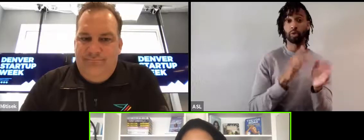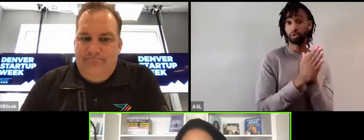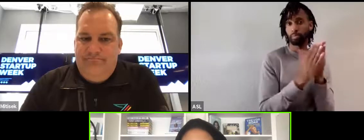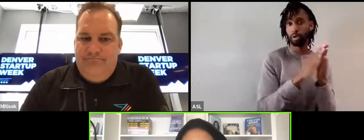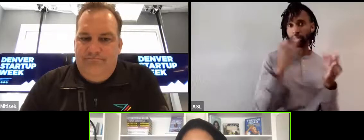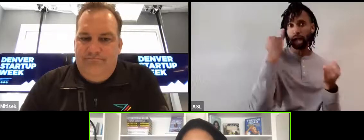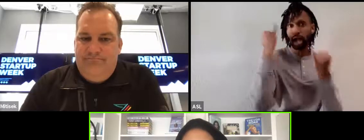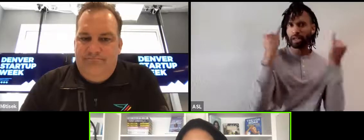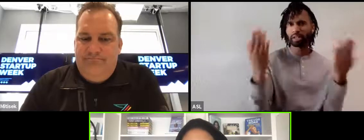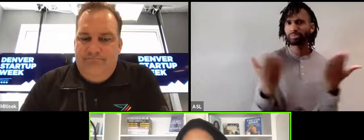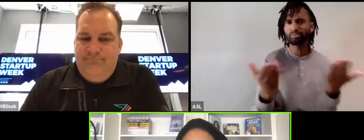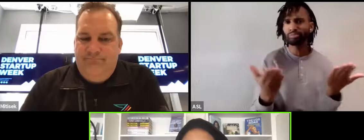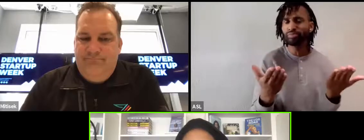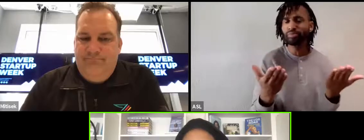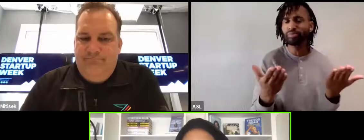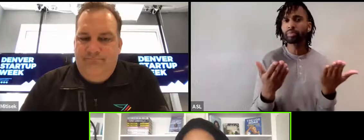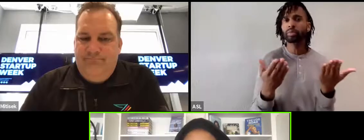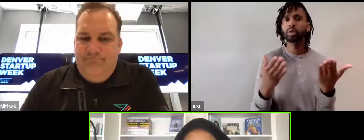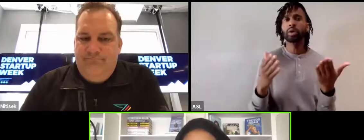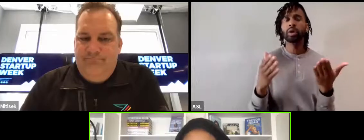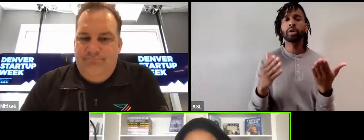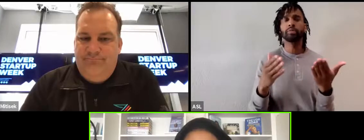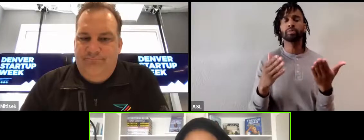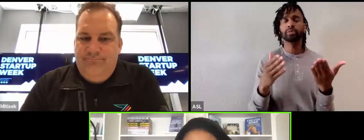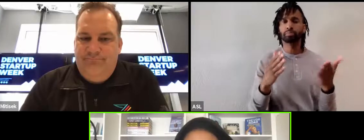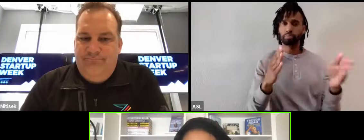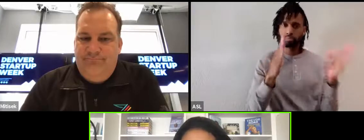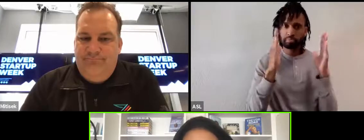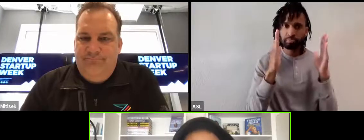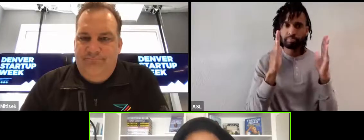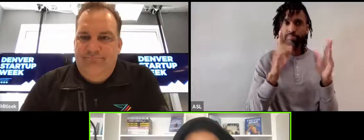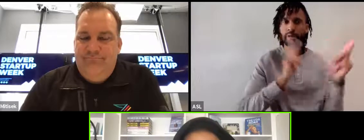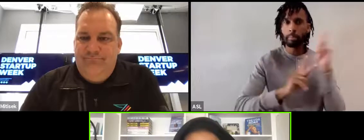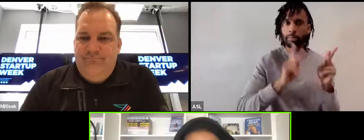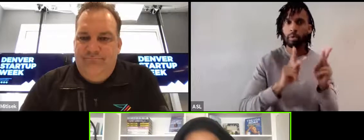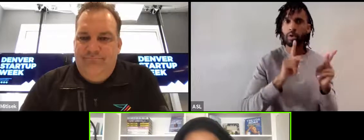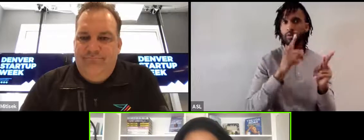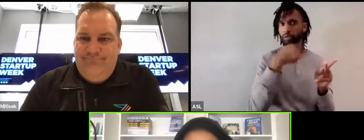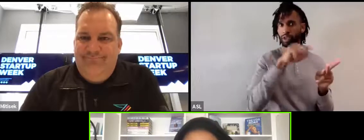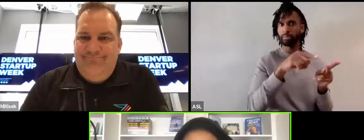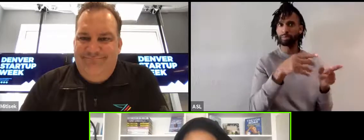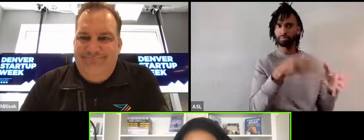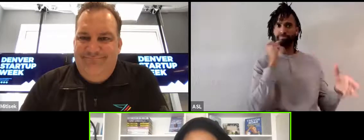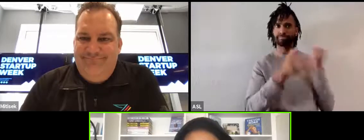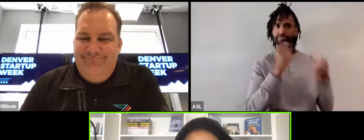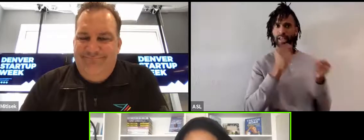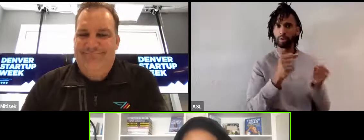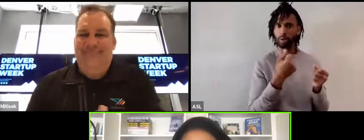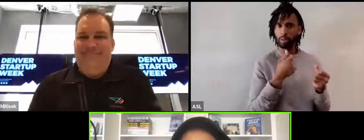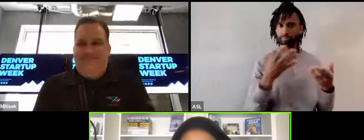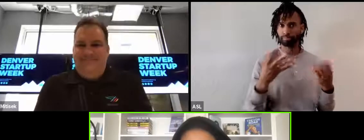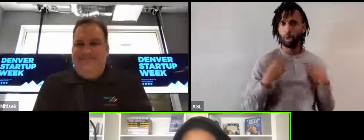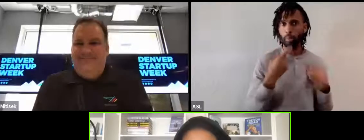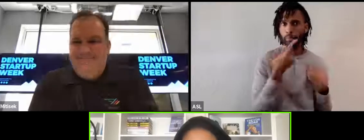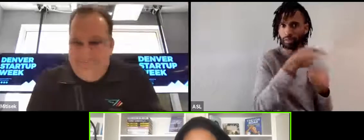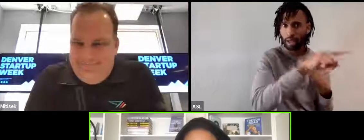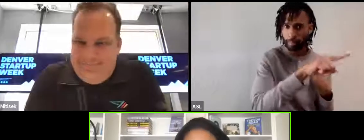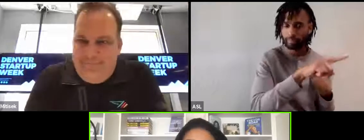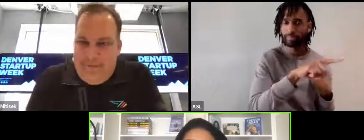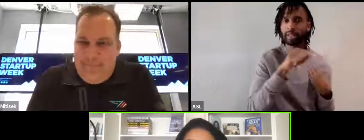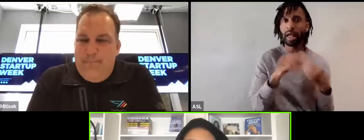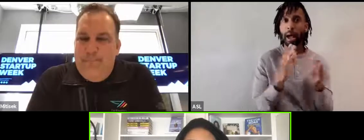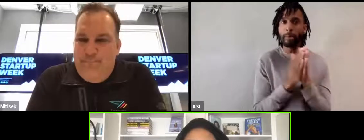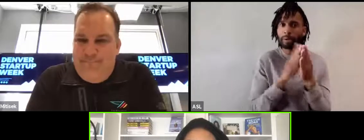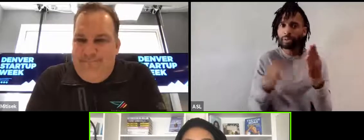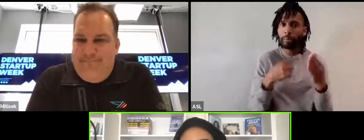to get people ready to take what is theirs. Like this, you know, this book is about you getting what